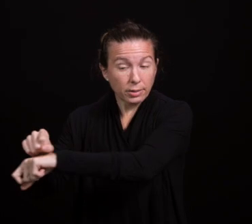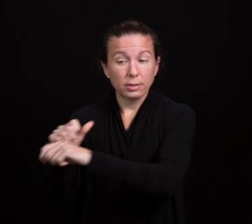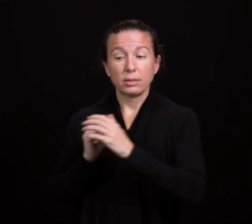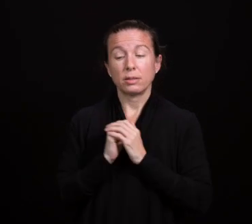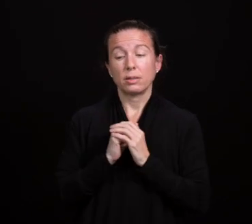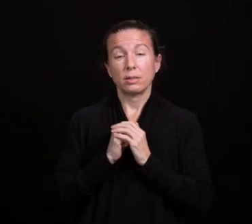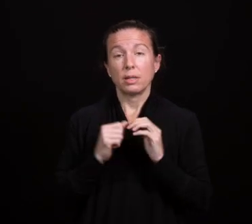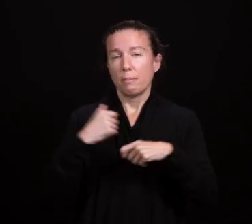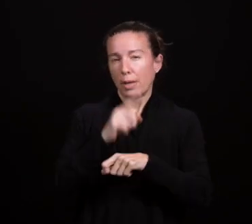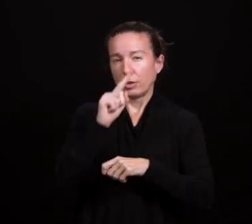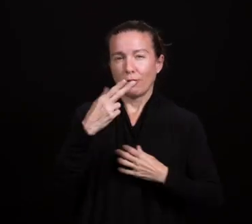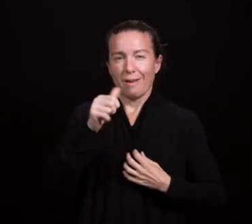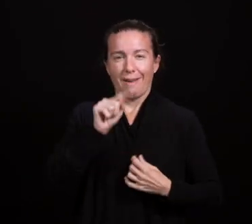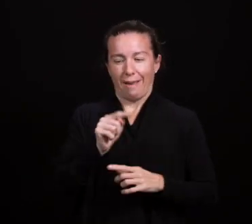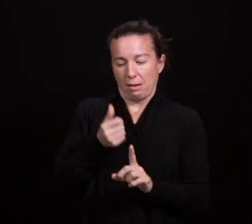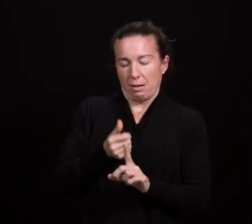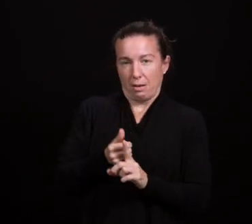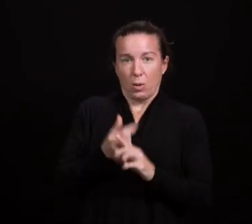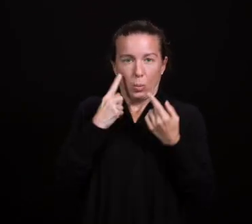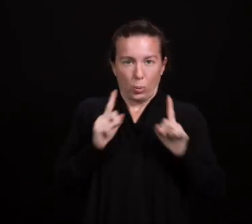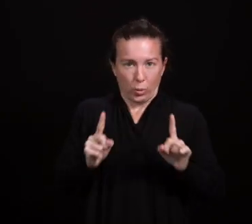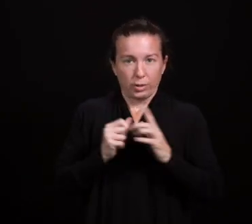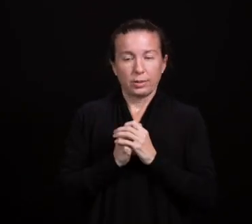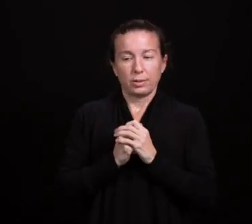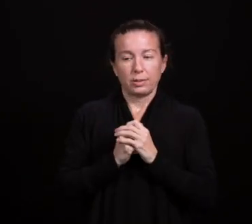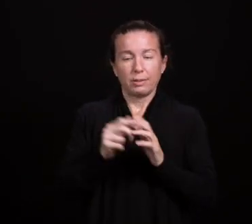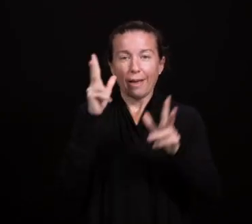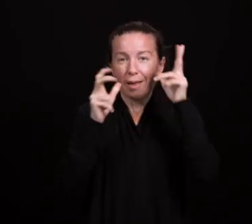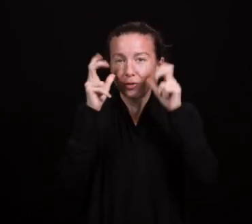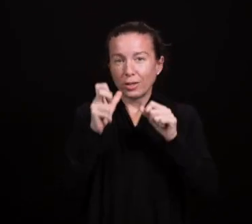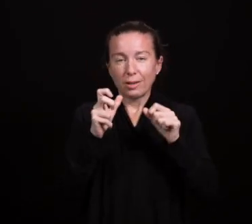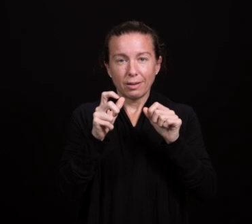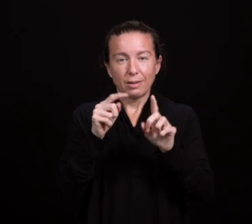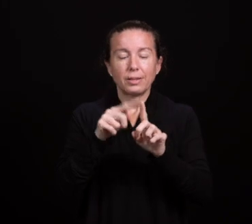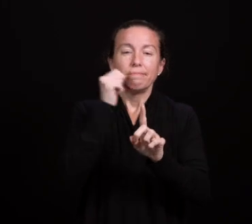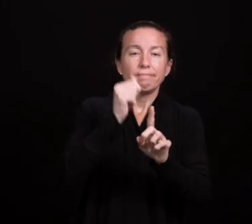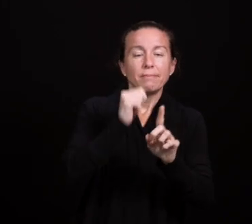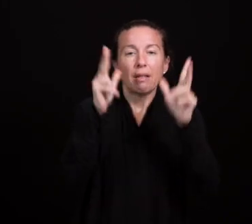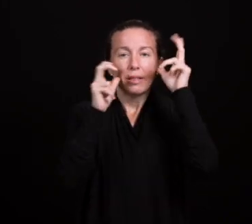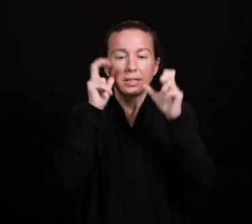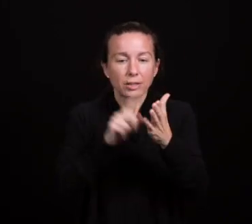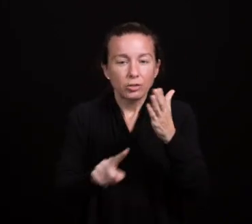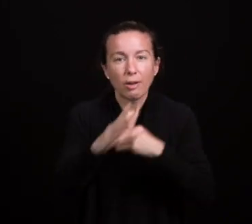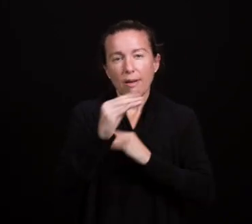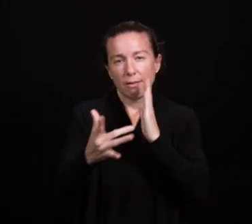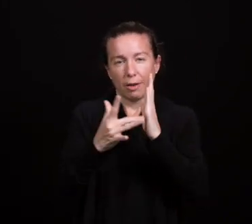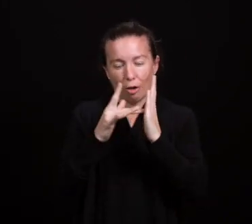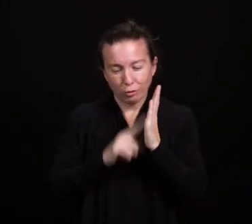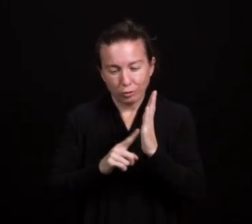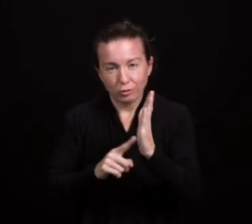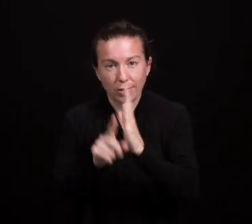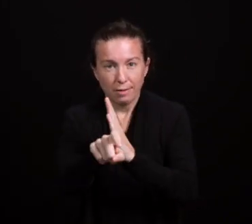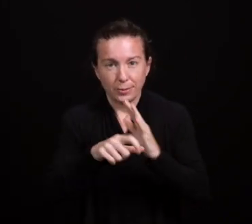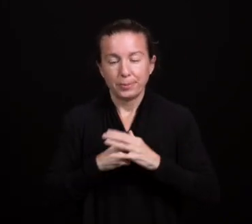sure that their hearing assistive technology is working as expected with daily listening checks and technology inspections.